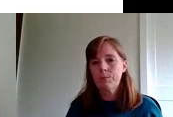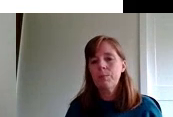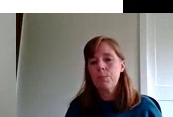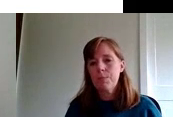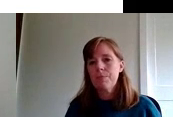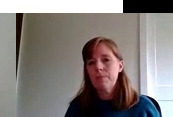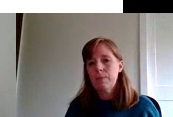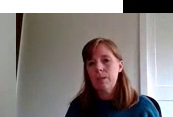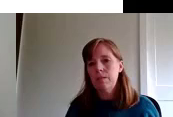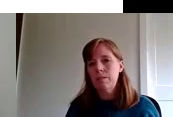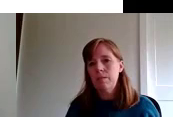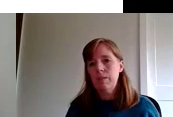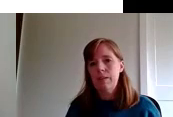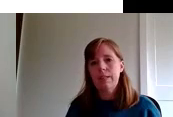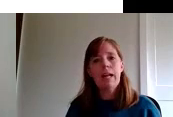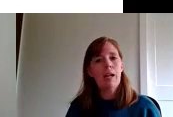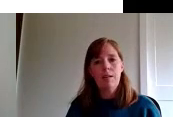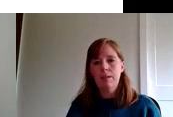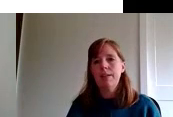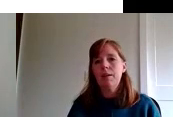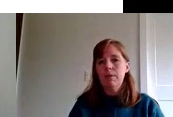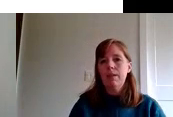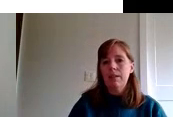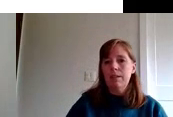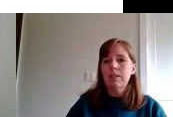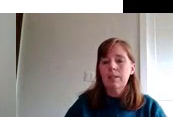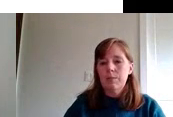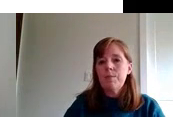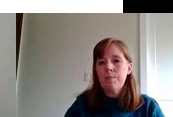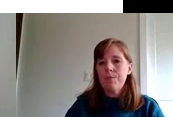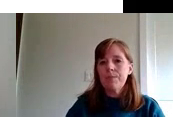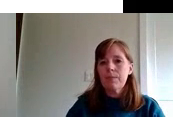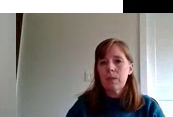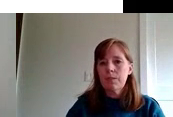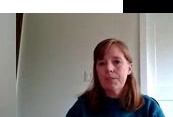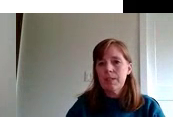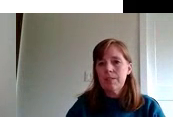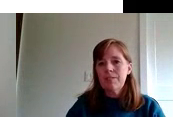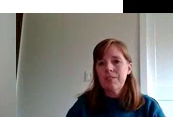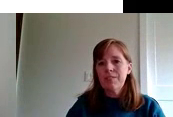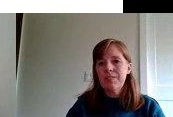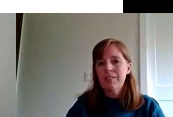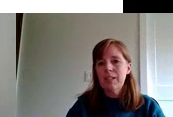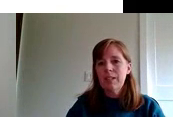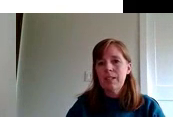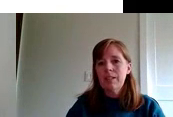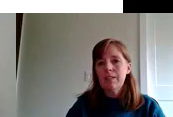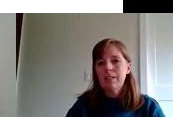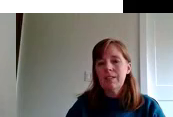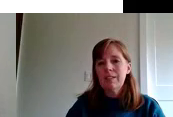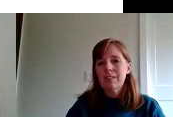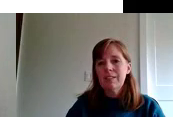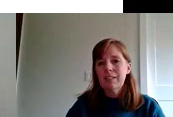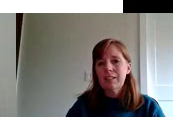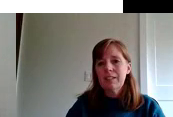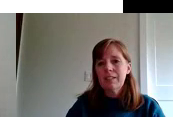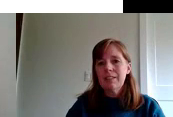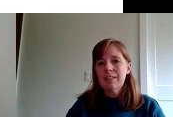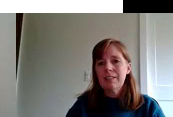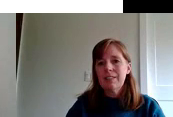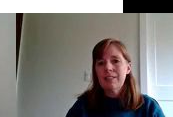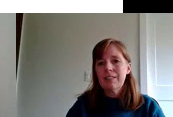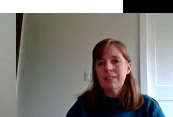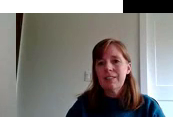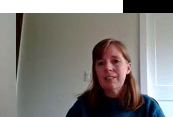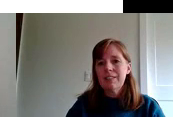how to make it work. It's something, none of us have had to go through this, so we're all still just trying